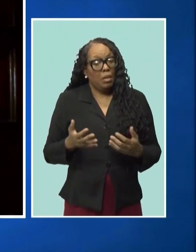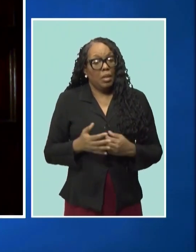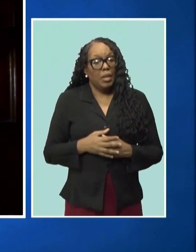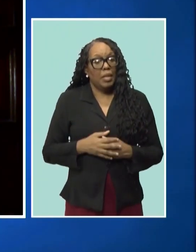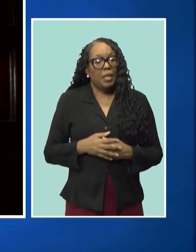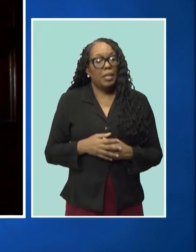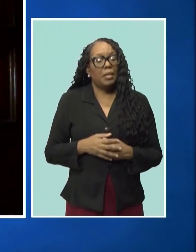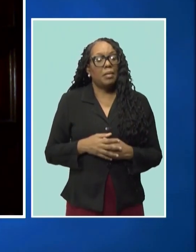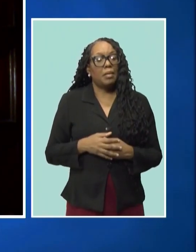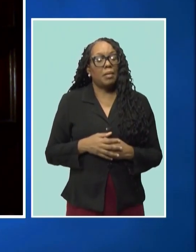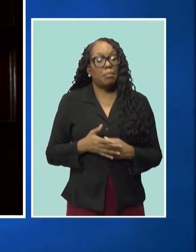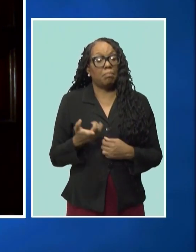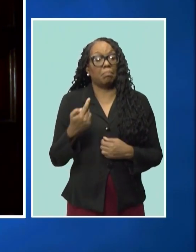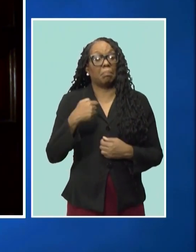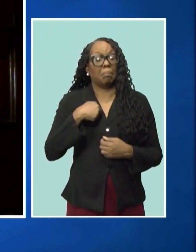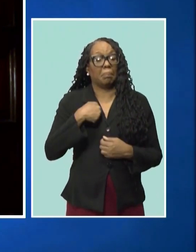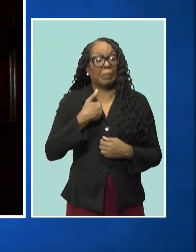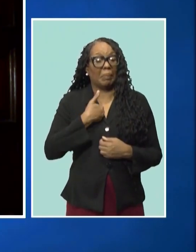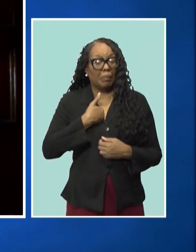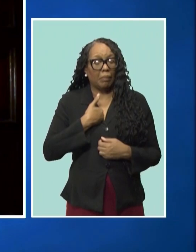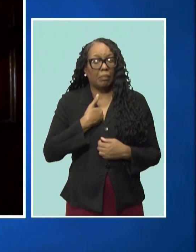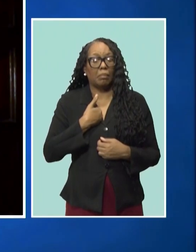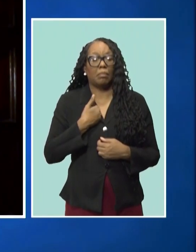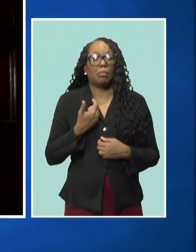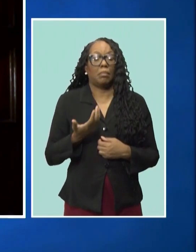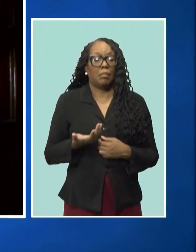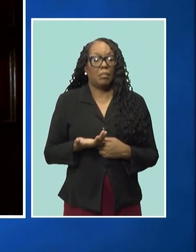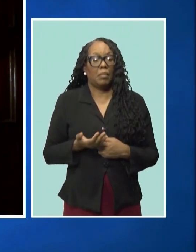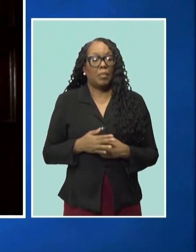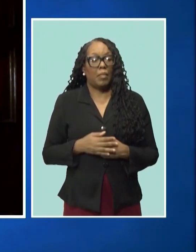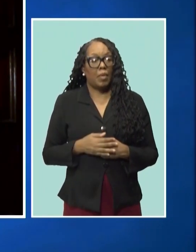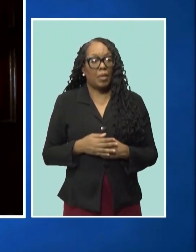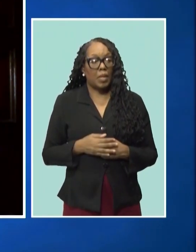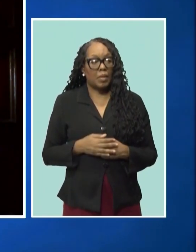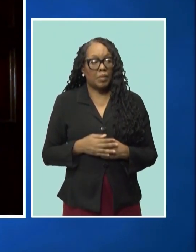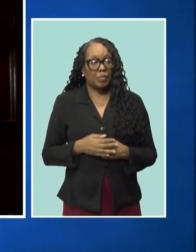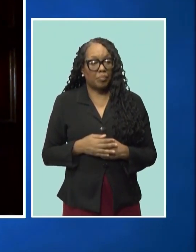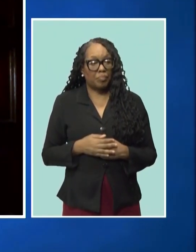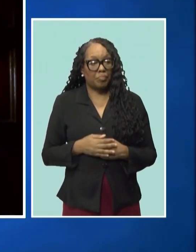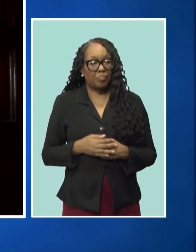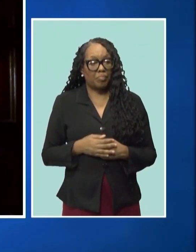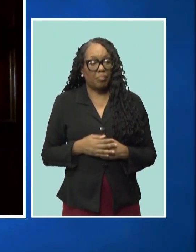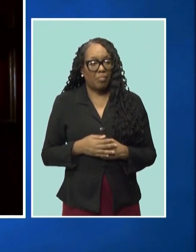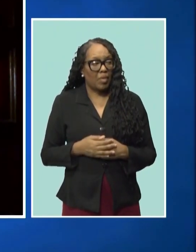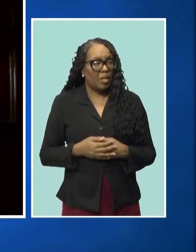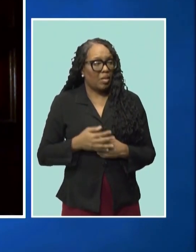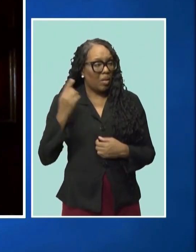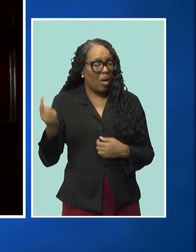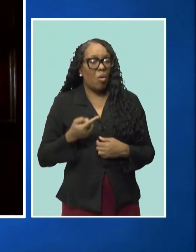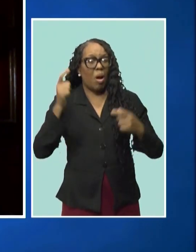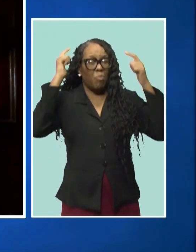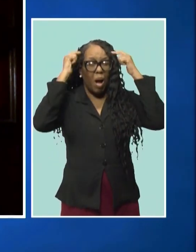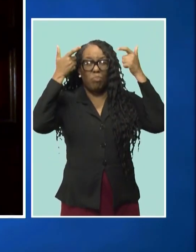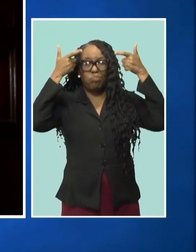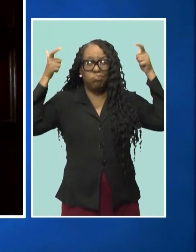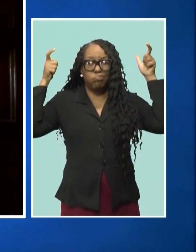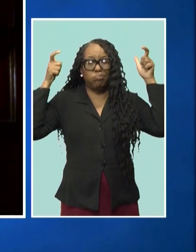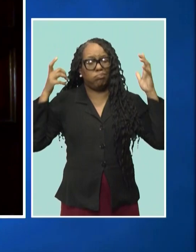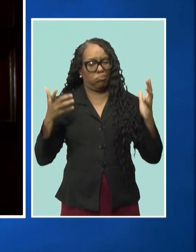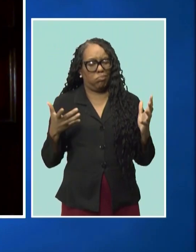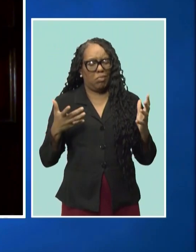Indeed, I think they continue to put ego above the DLP